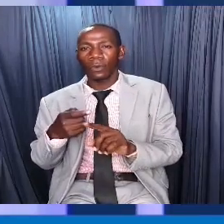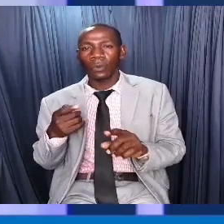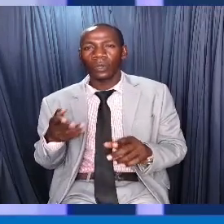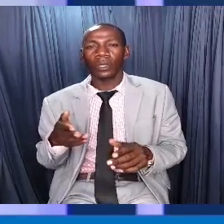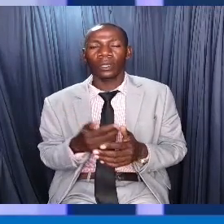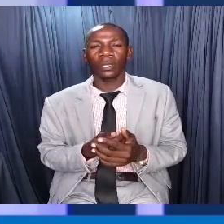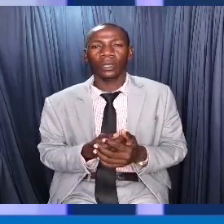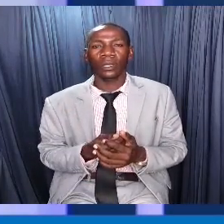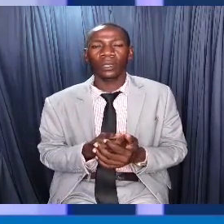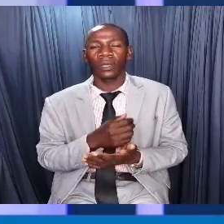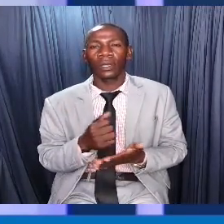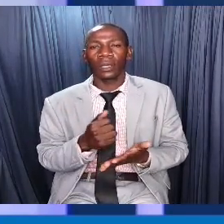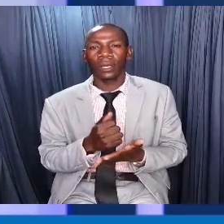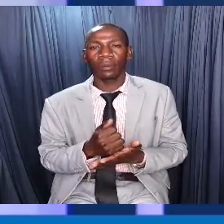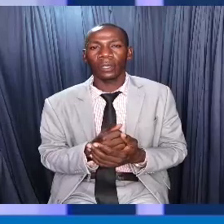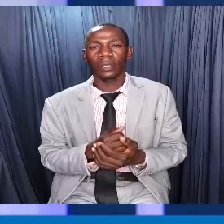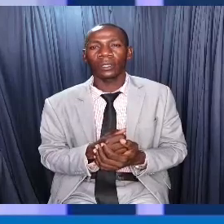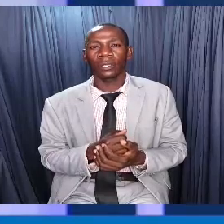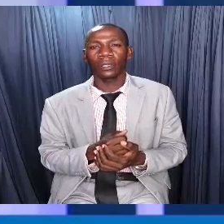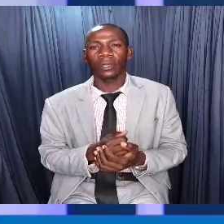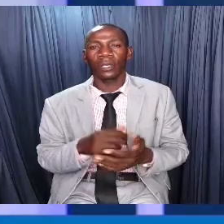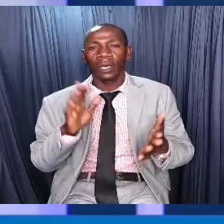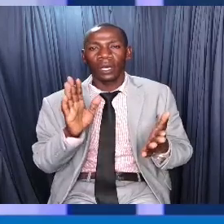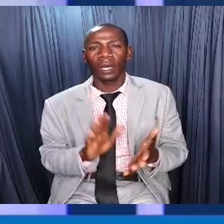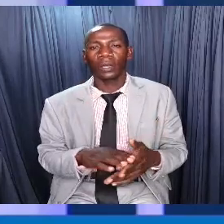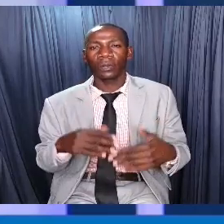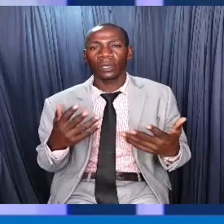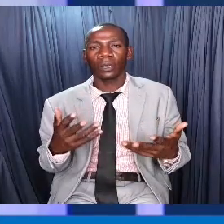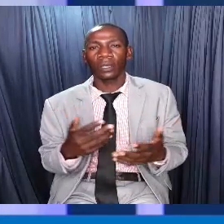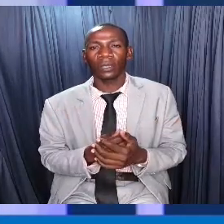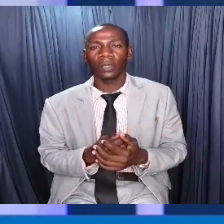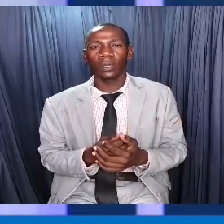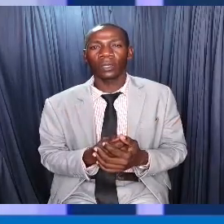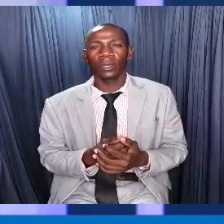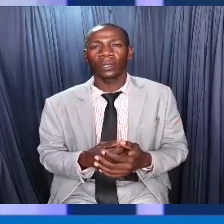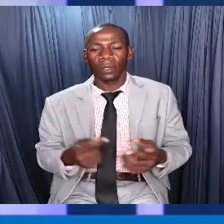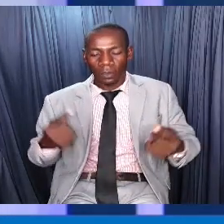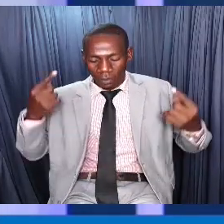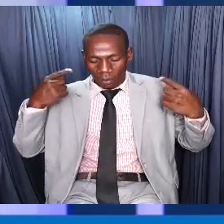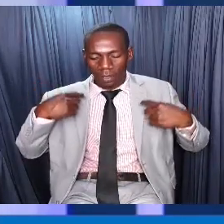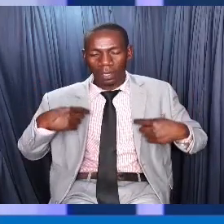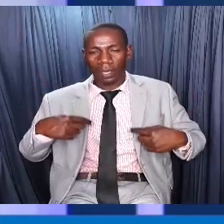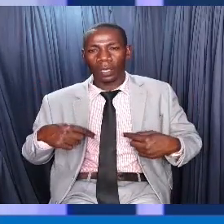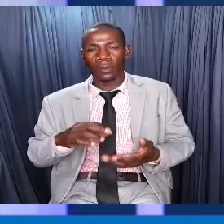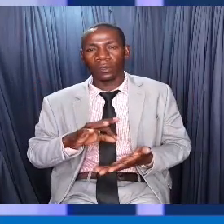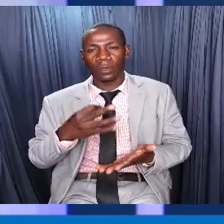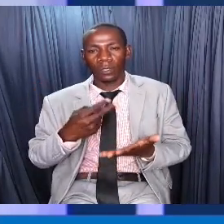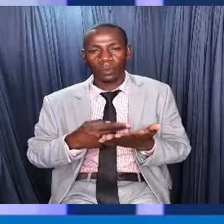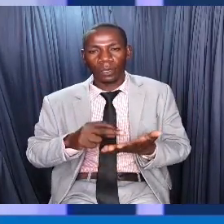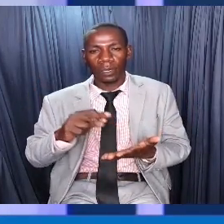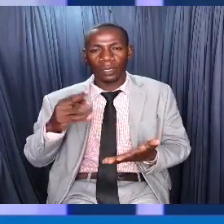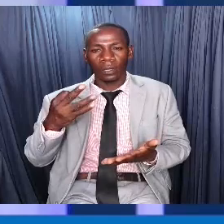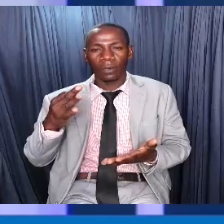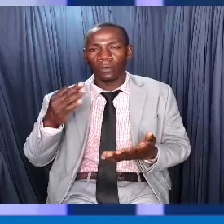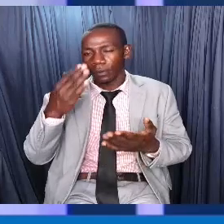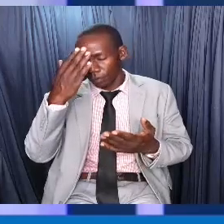from there? Bwana Yesu asifiwe sana. Amen. Hallelujah. Hallelujah. Akavaa sasa roho ya unyenyekevu. Now he had the spirit of humility.